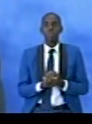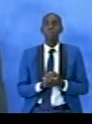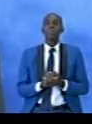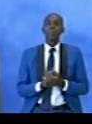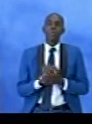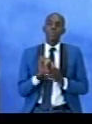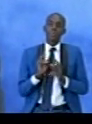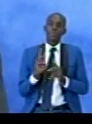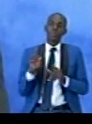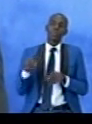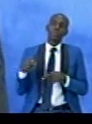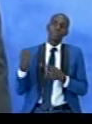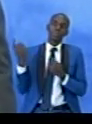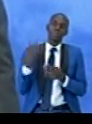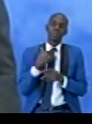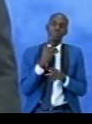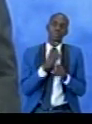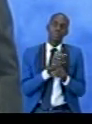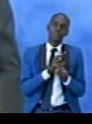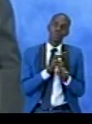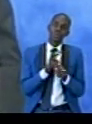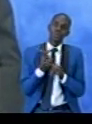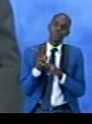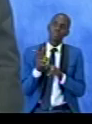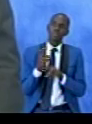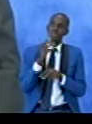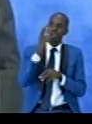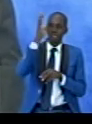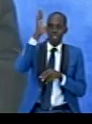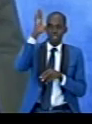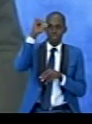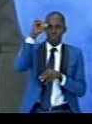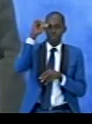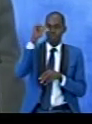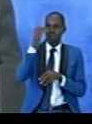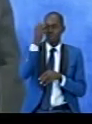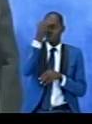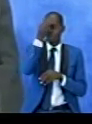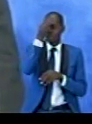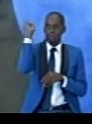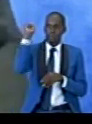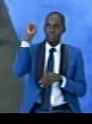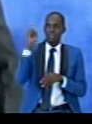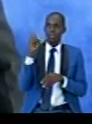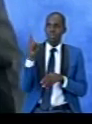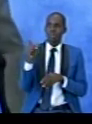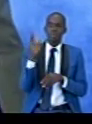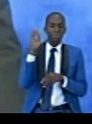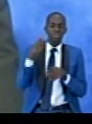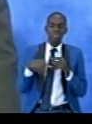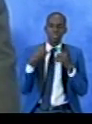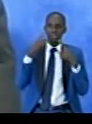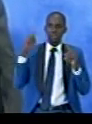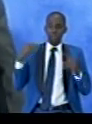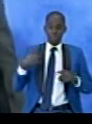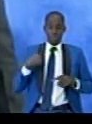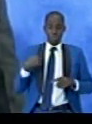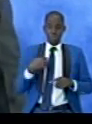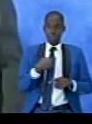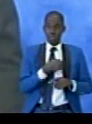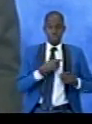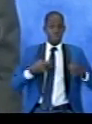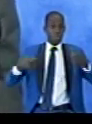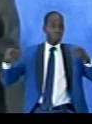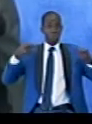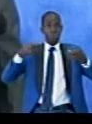way. And they'll be looking at you, rebellious, disobedient. You will not listen. We control even